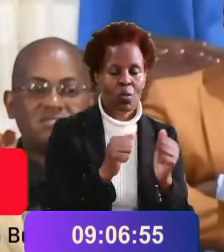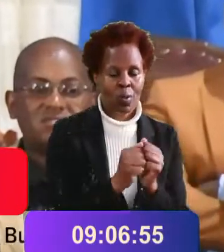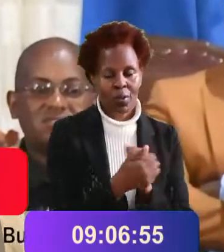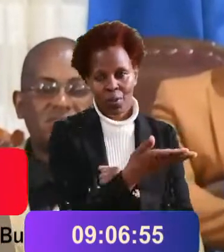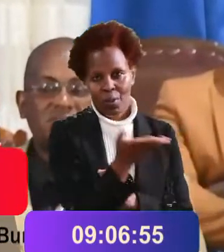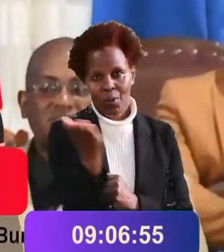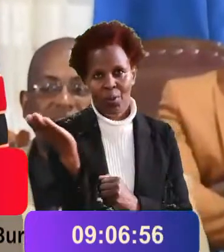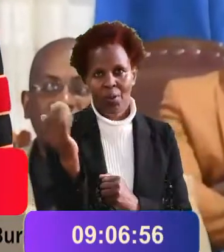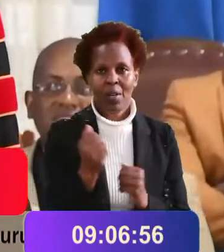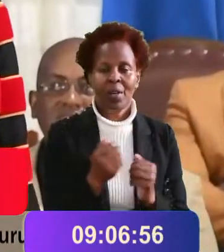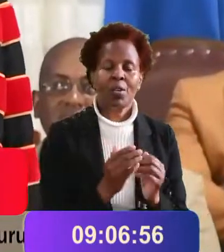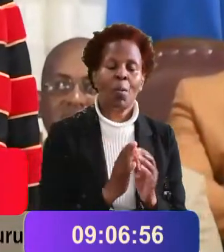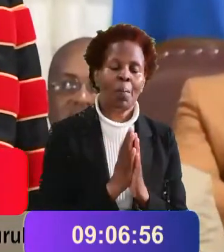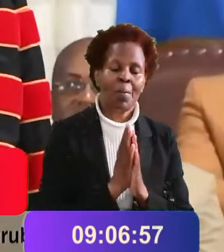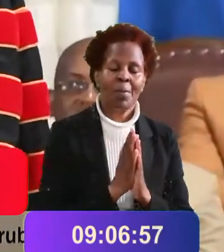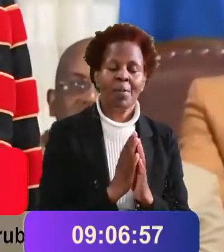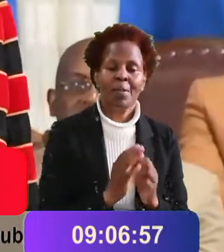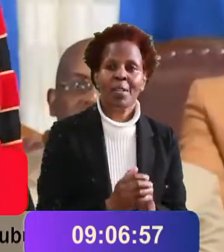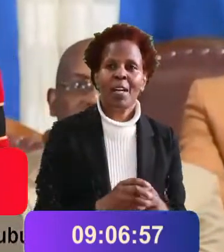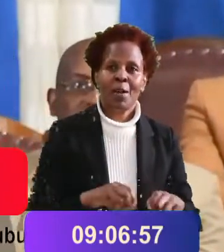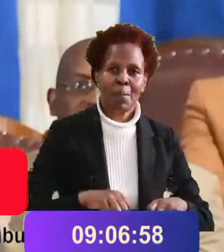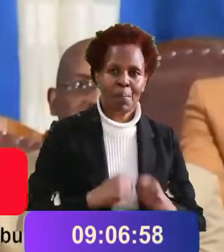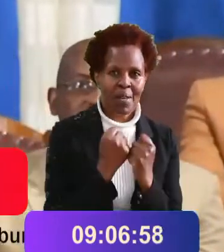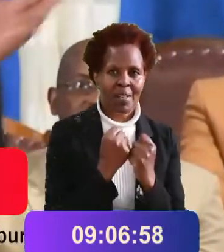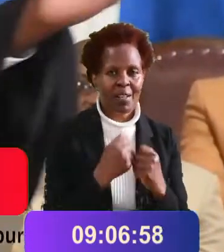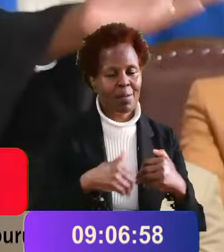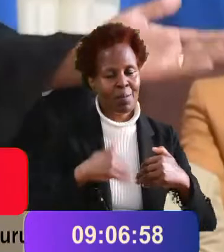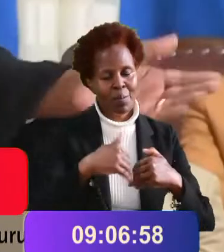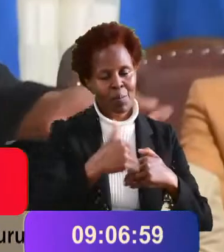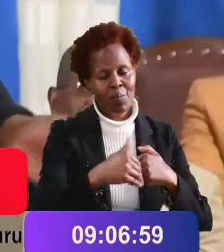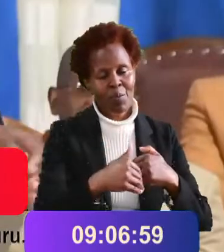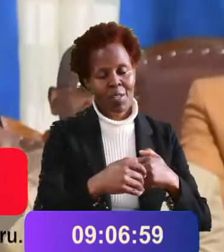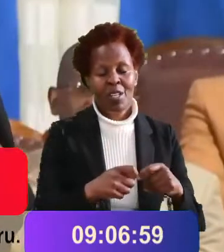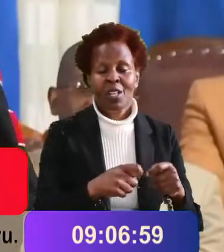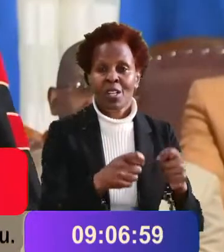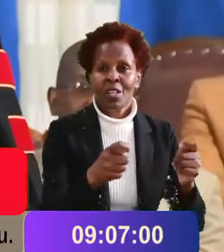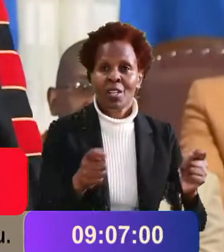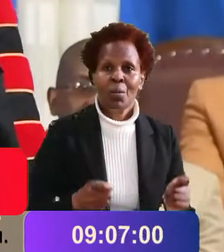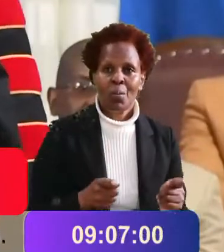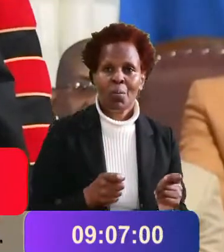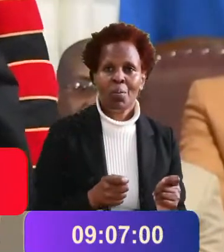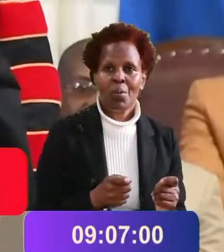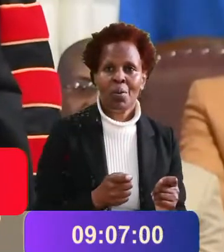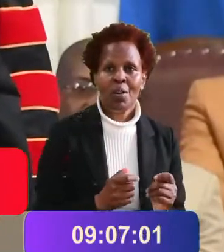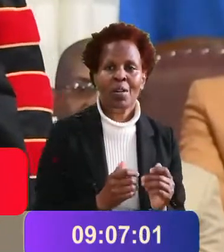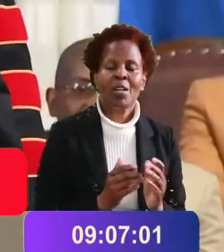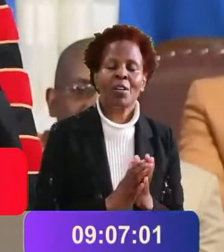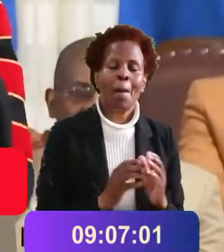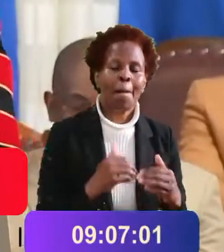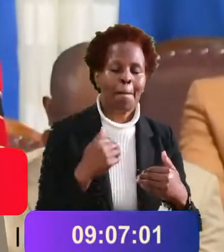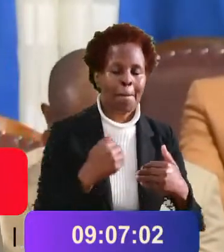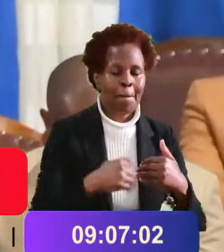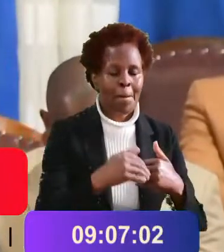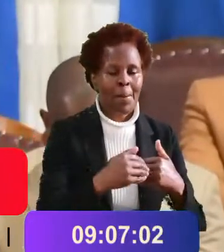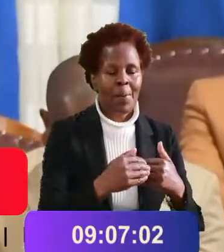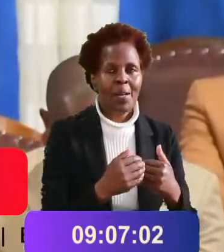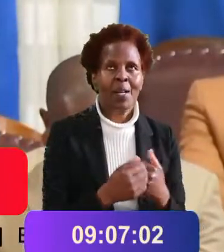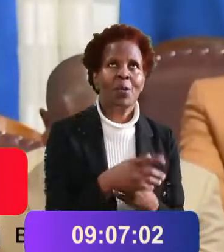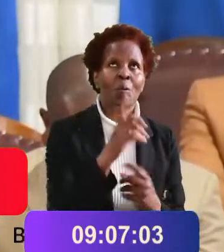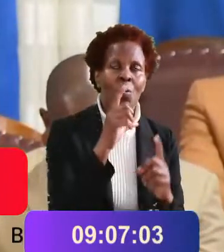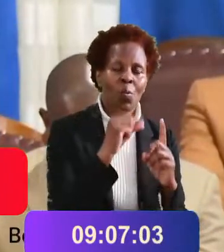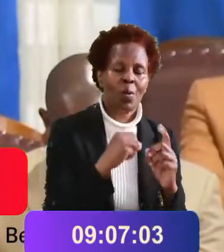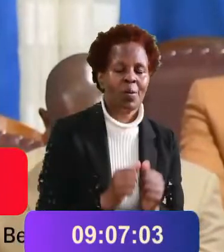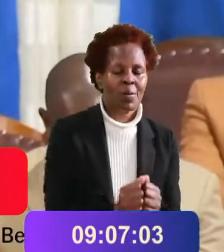and to break the bread, the table, and break the bread, the word,